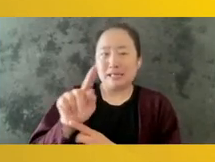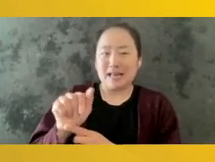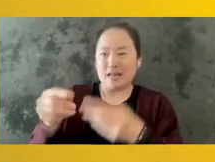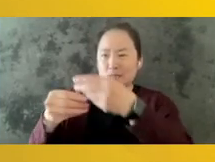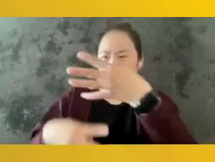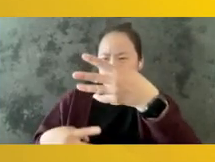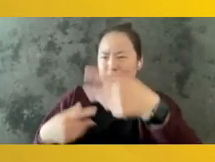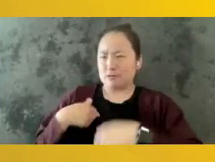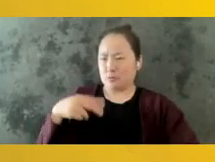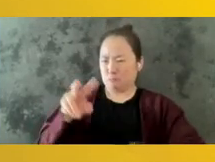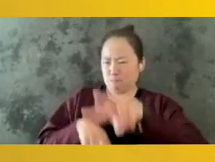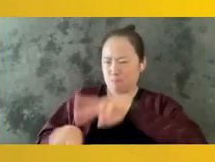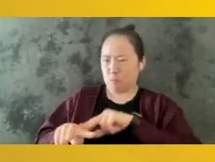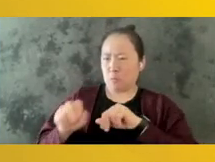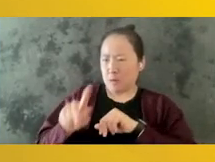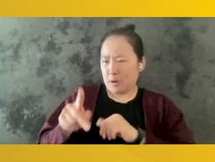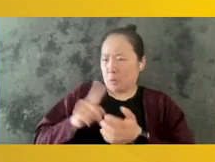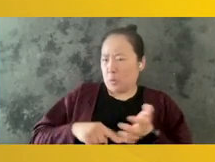example of abstraction.